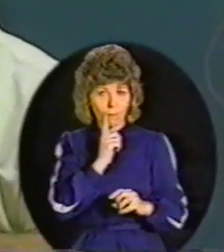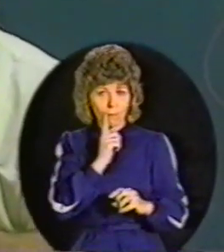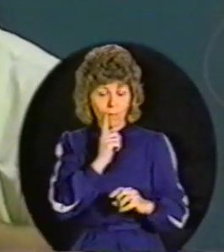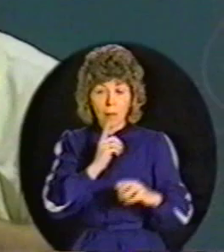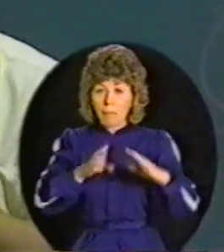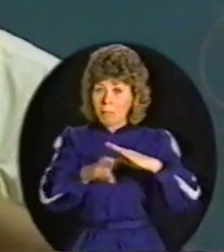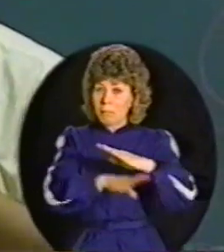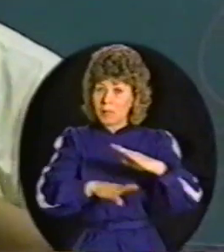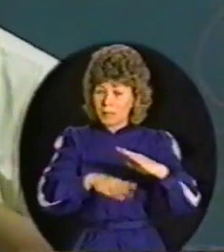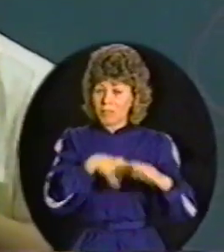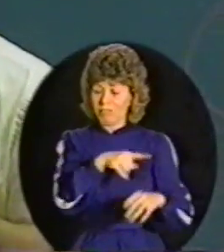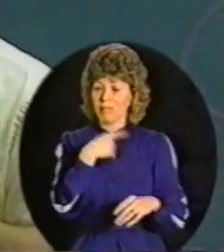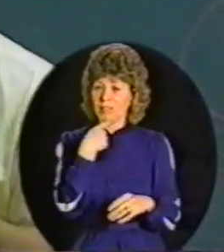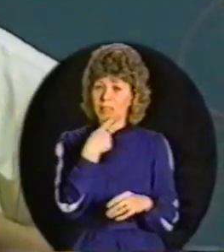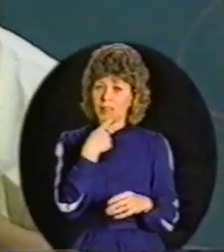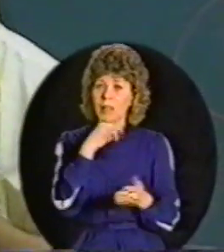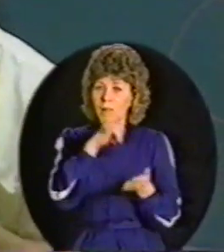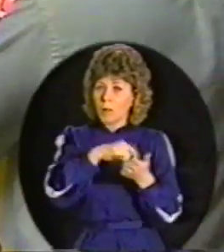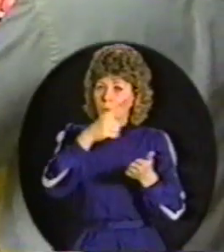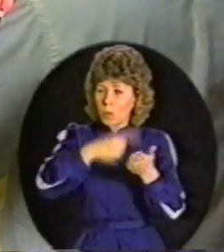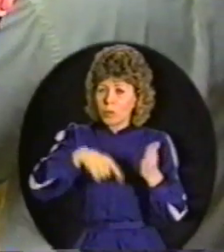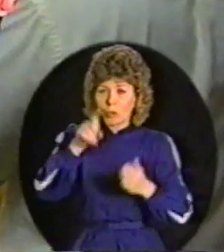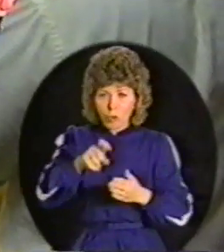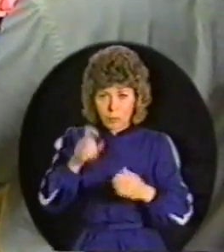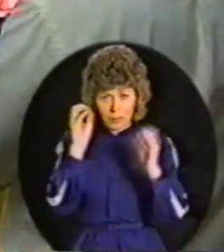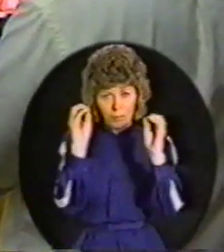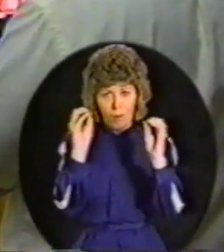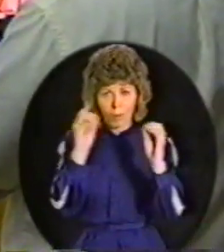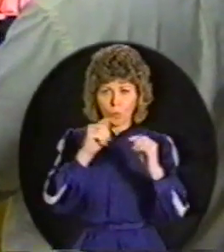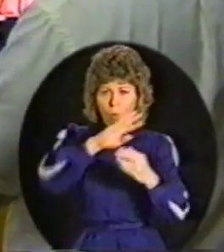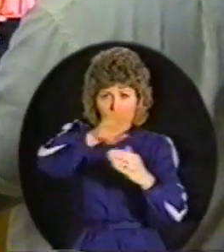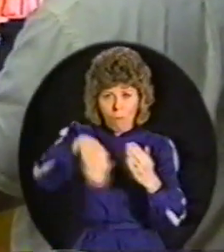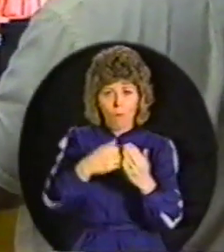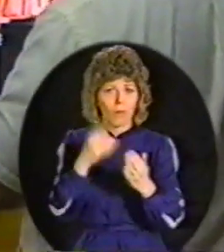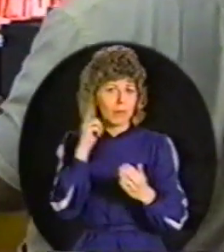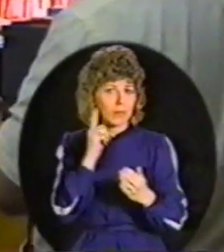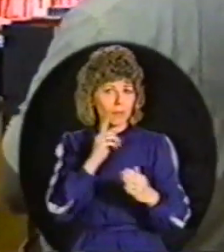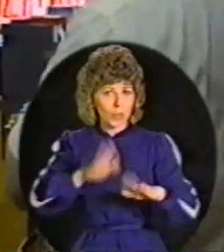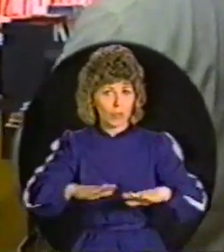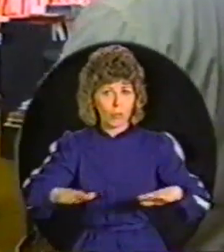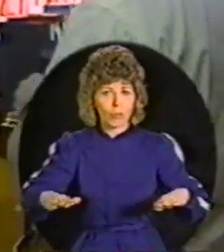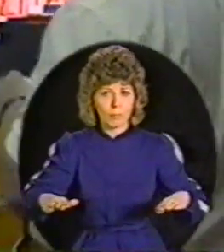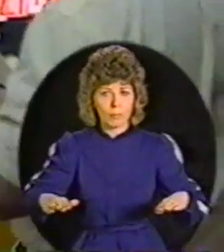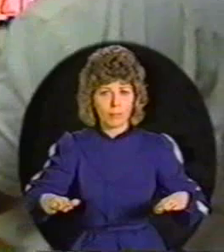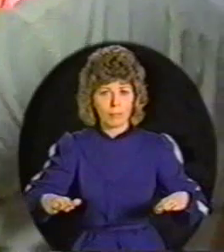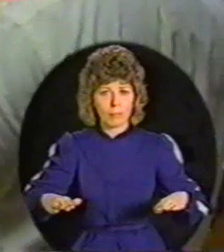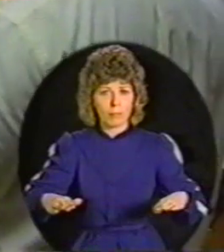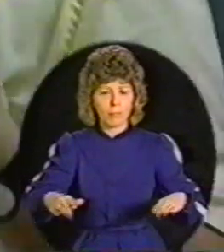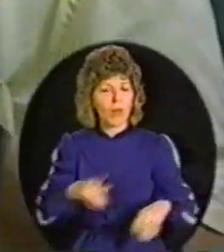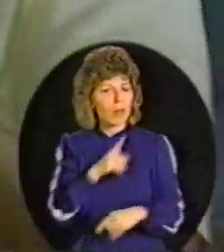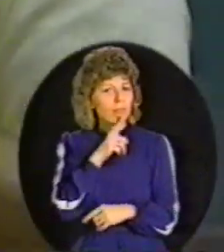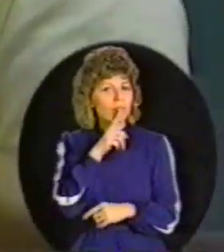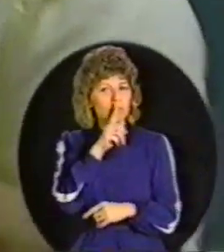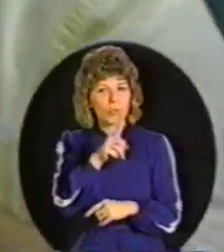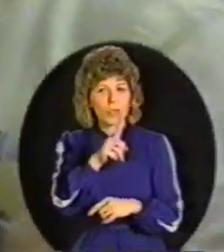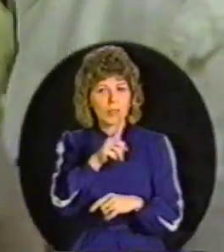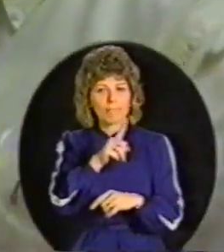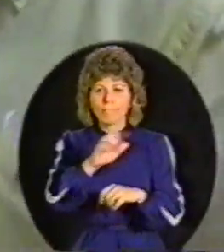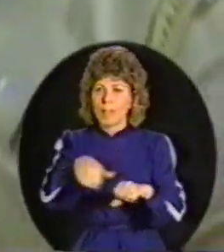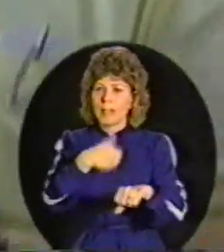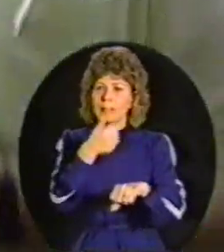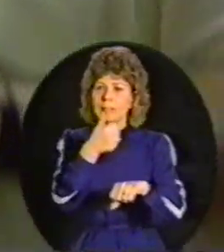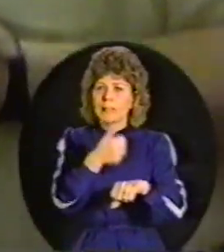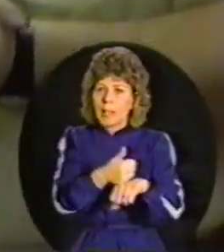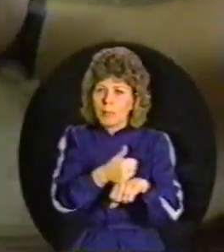that basically said this is what should be taught to all deaf children. Wow.